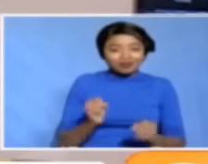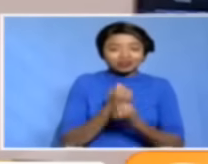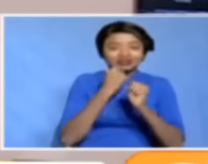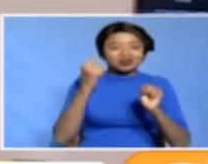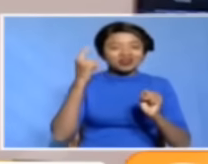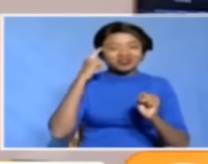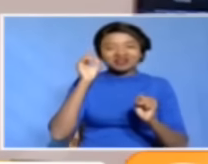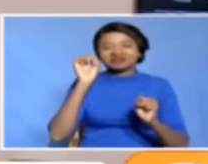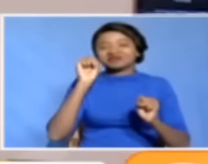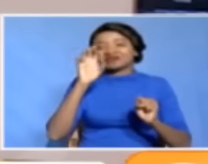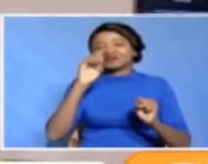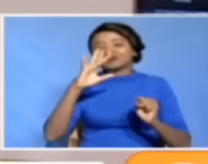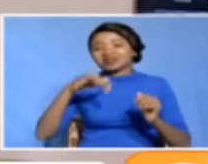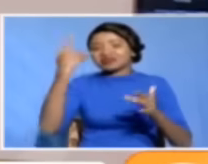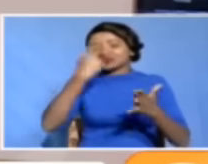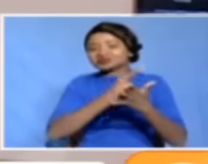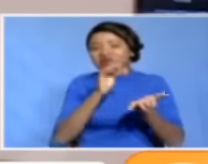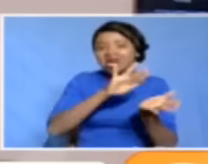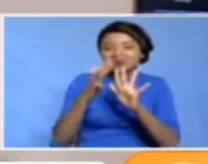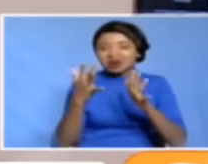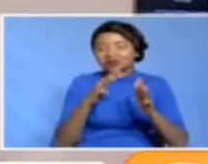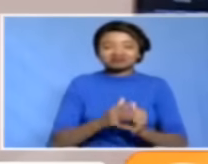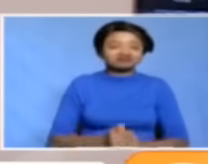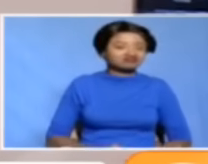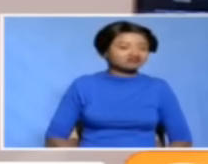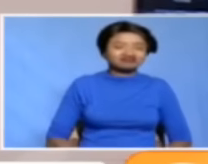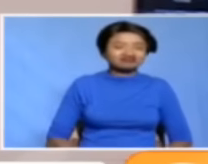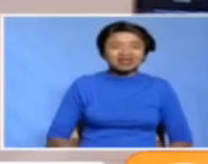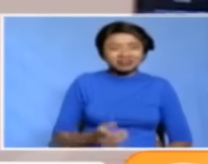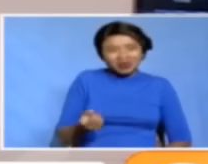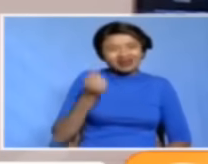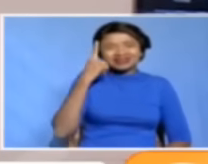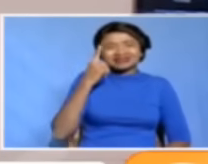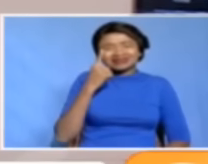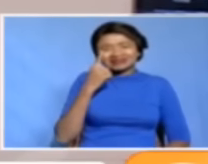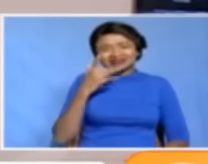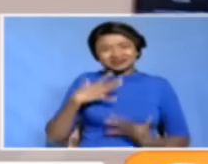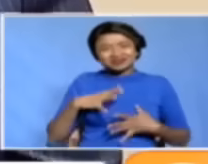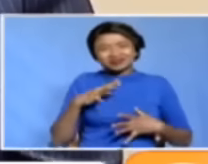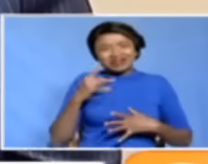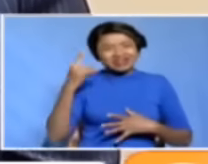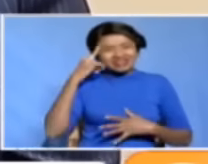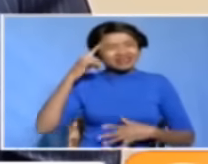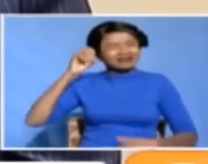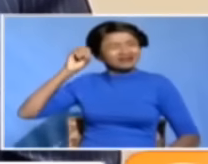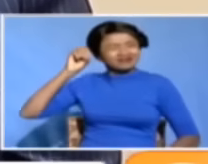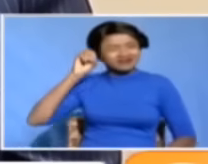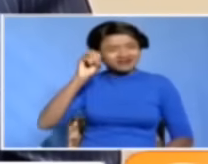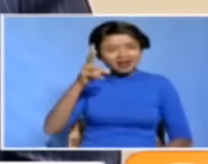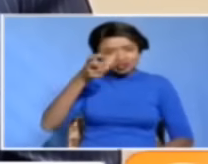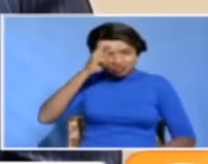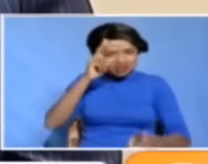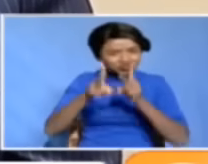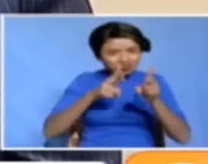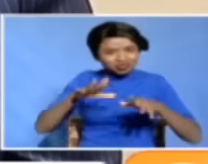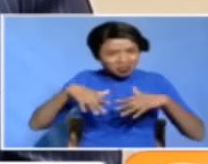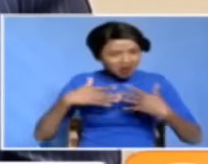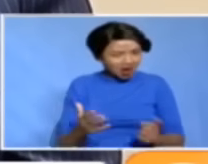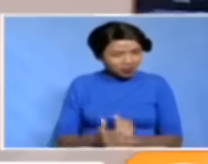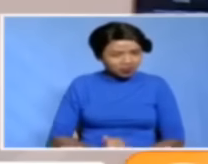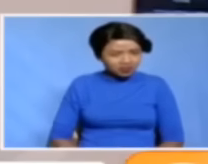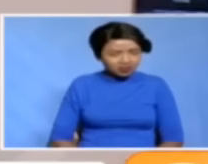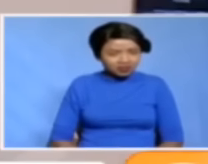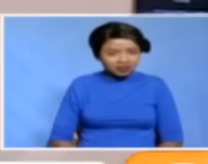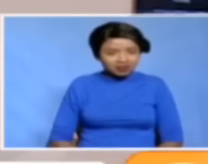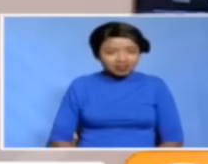week. He doesn't understand how people think as far as 2022. No, but you know, there are people in Jubilee who have actually called for